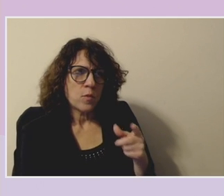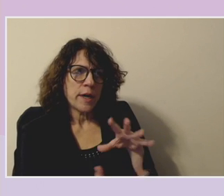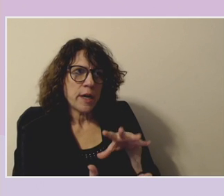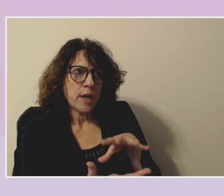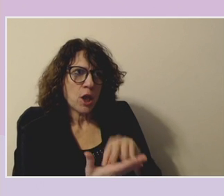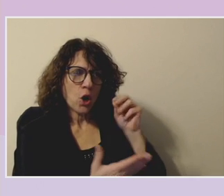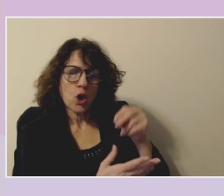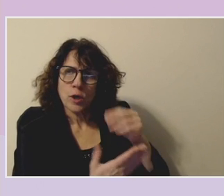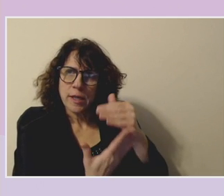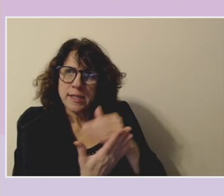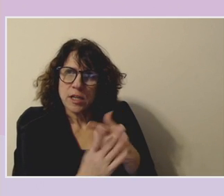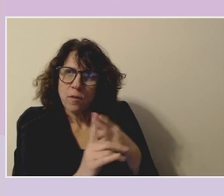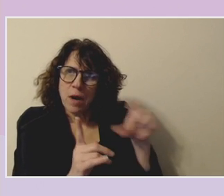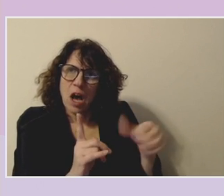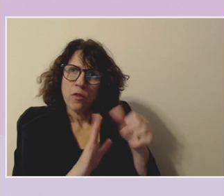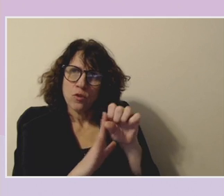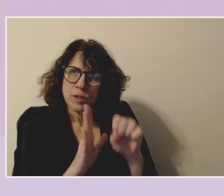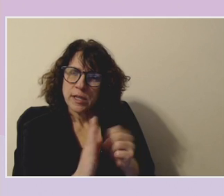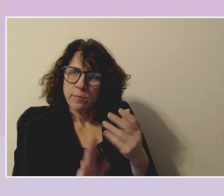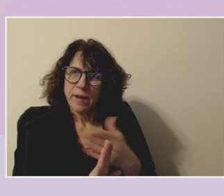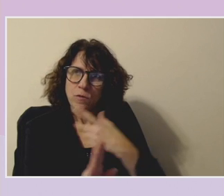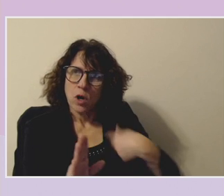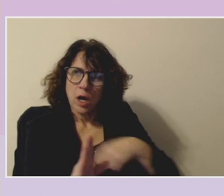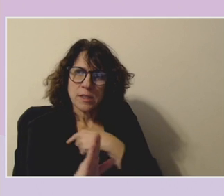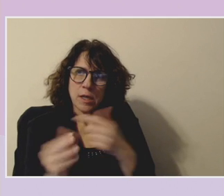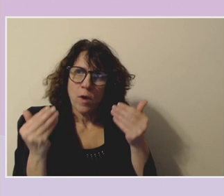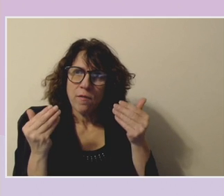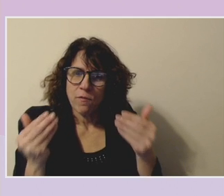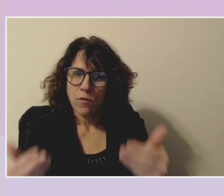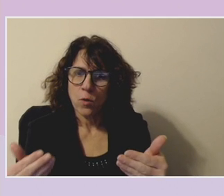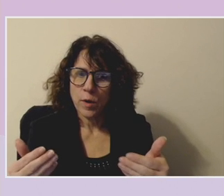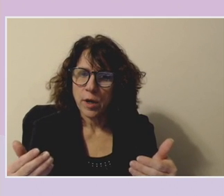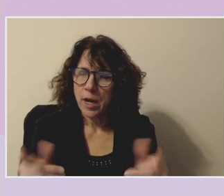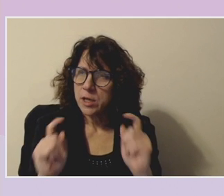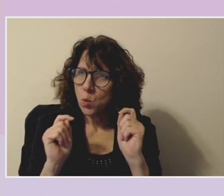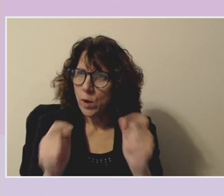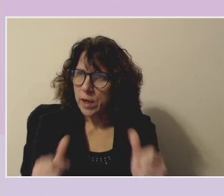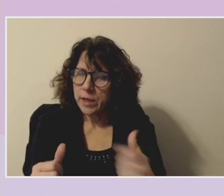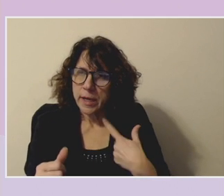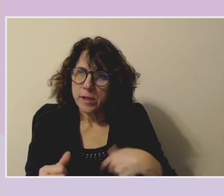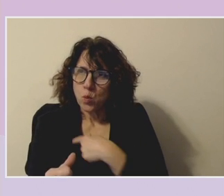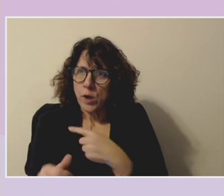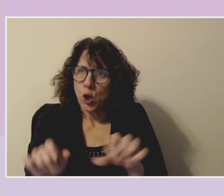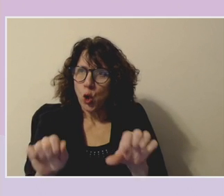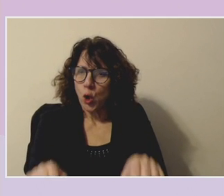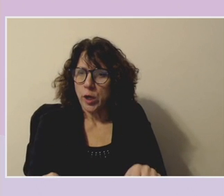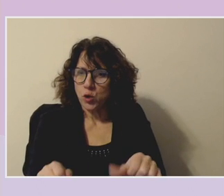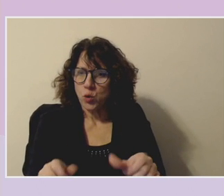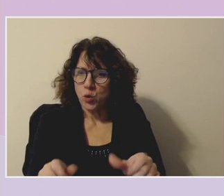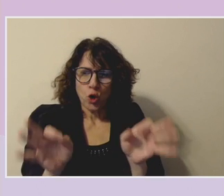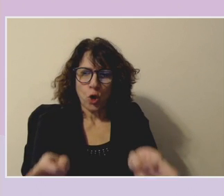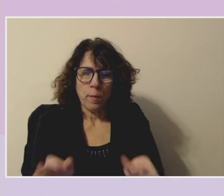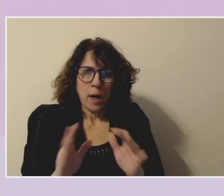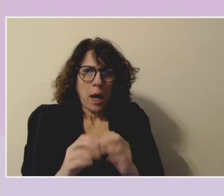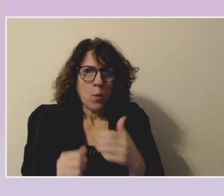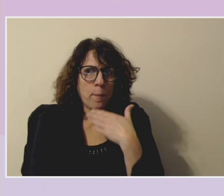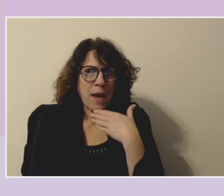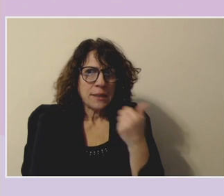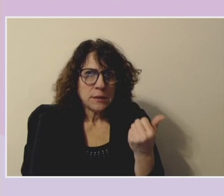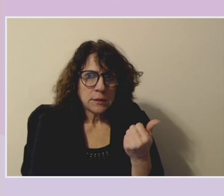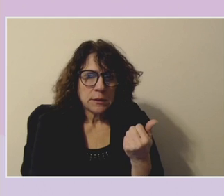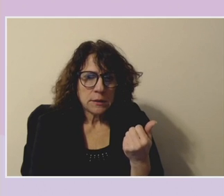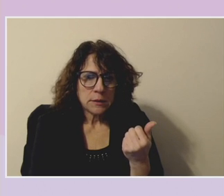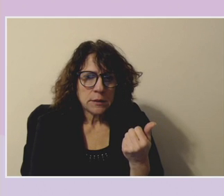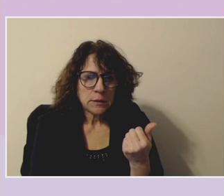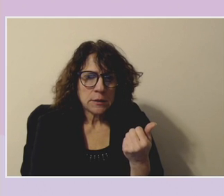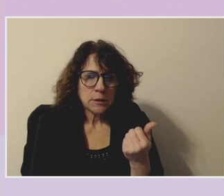us and move forward, you know, as quickly as we could to determine how to best serve the needs of